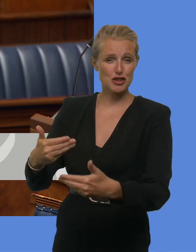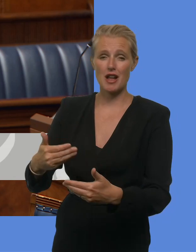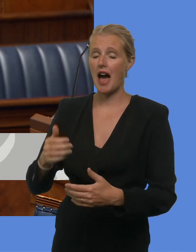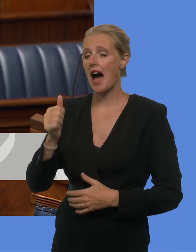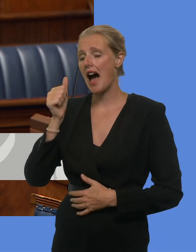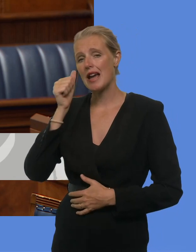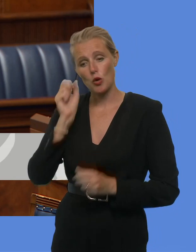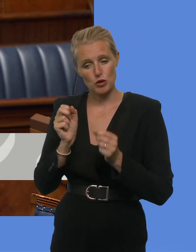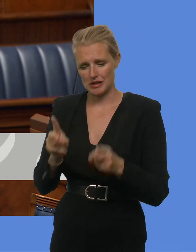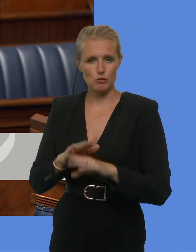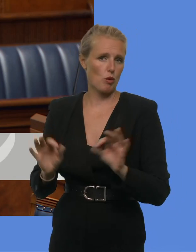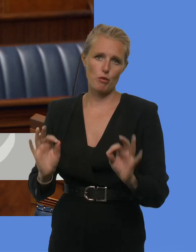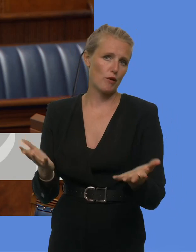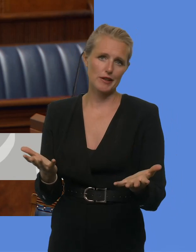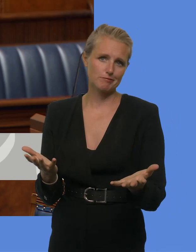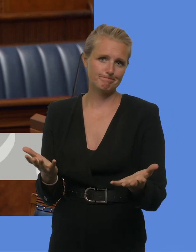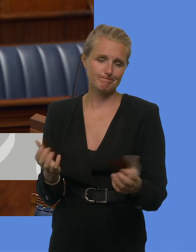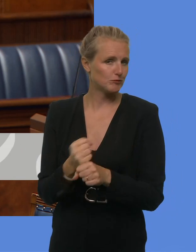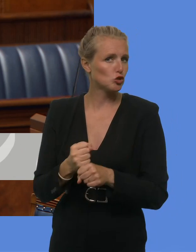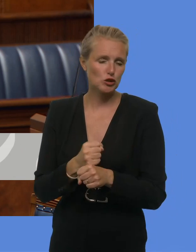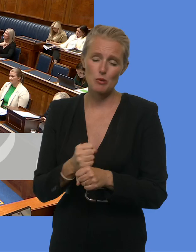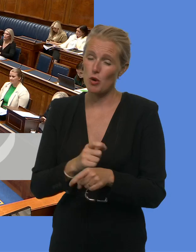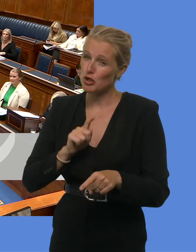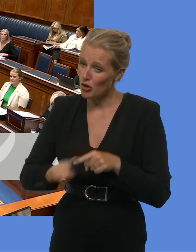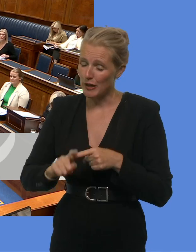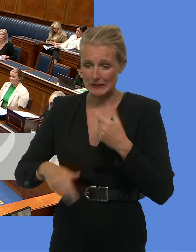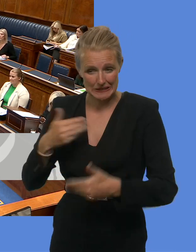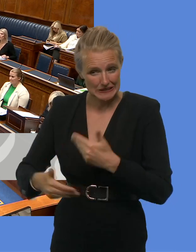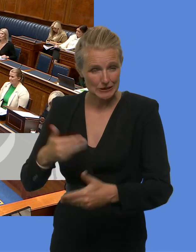it is frustrating, but we are doing what we can to try to speed things up. Jonathan Buckley.